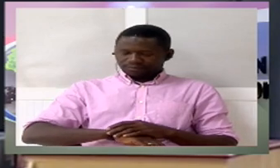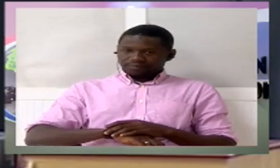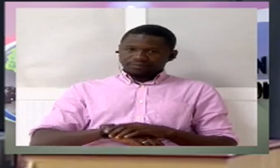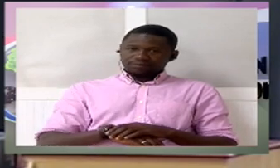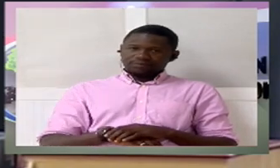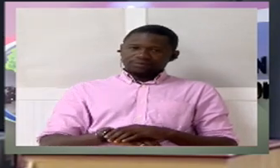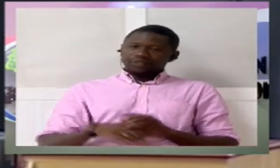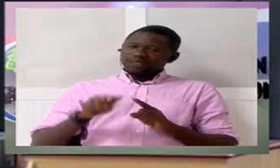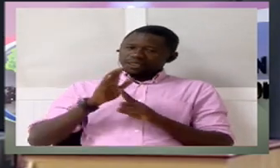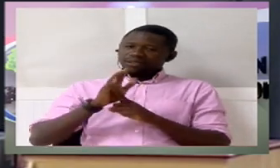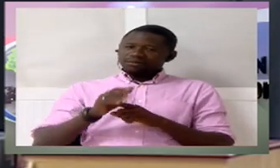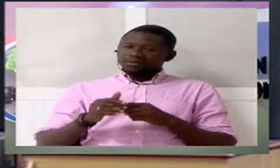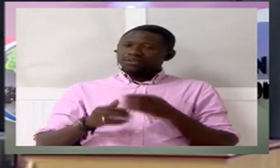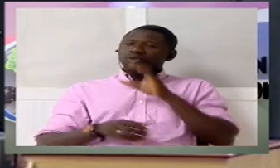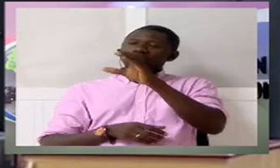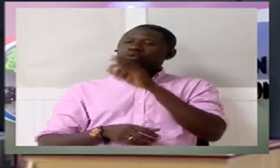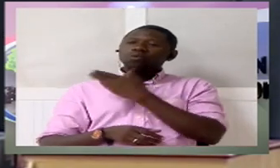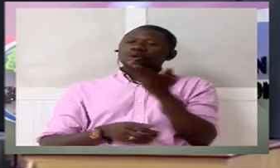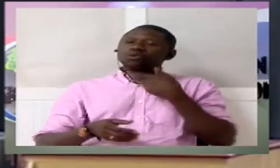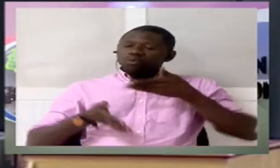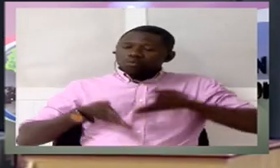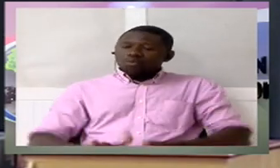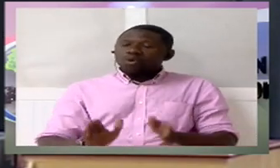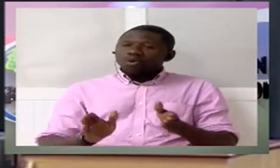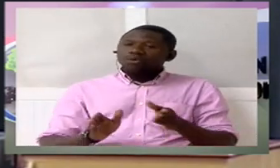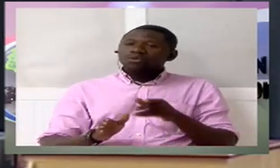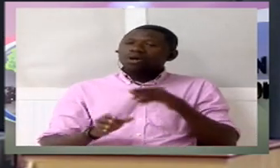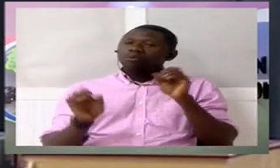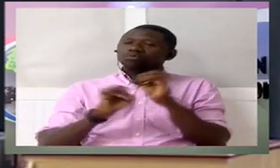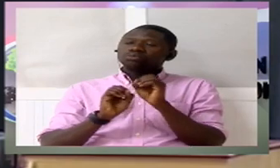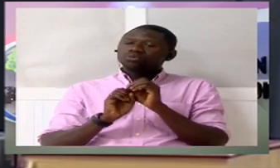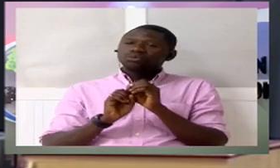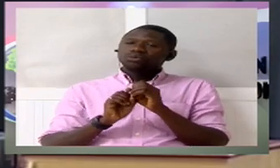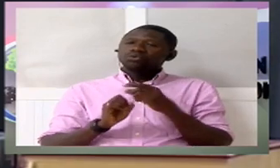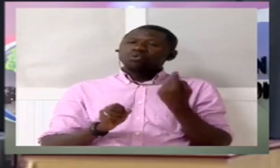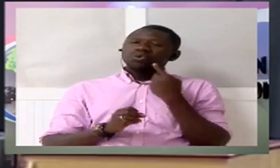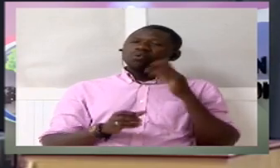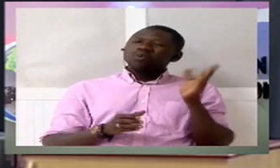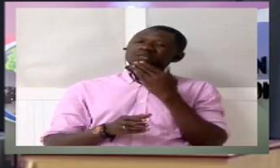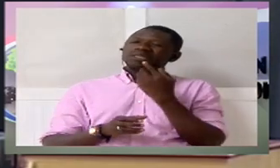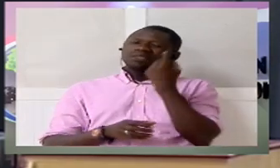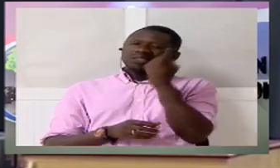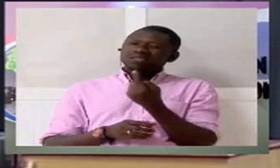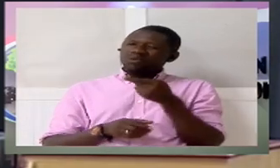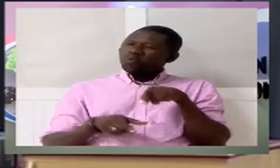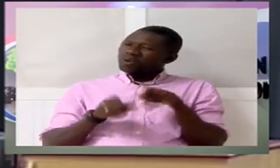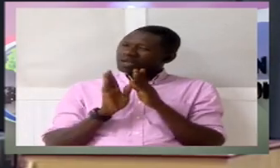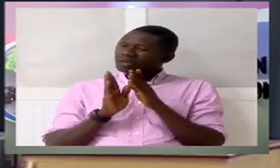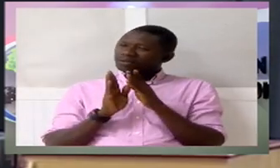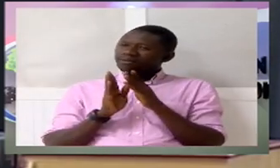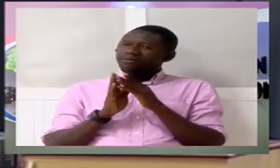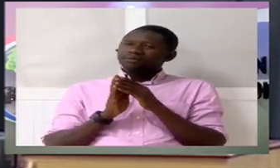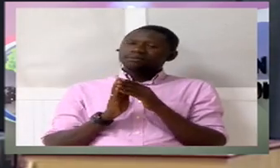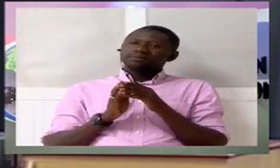A country where you were not born in, you just went there just like that. That a